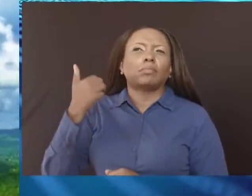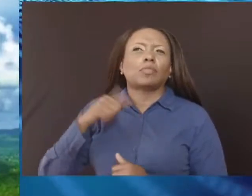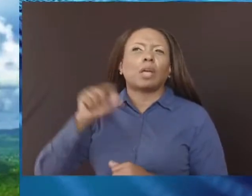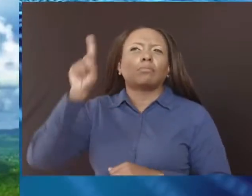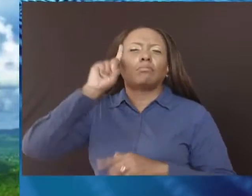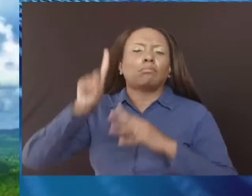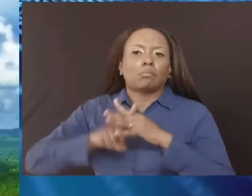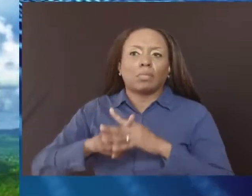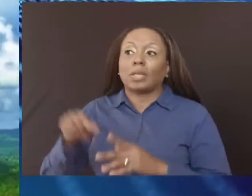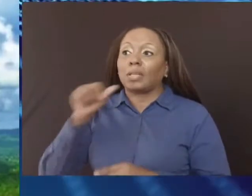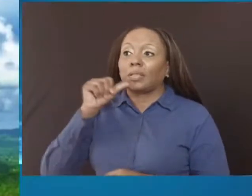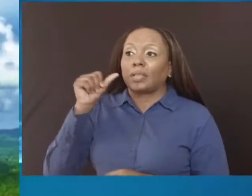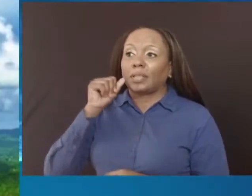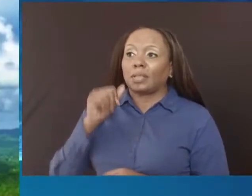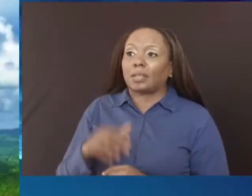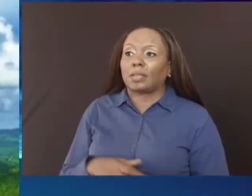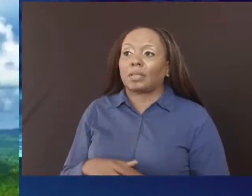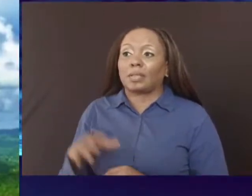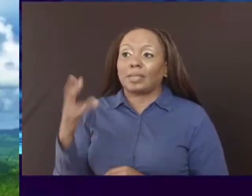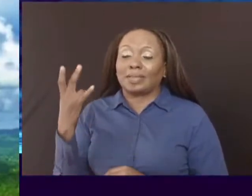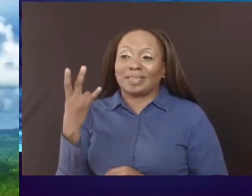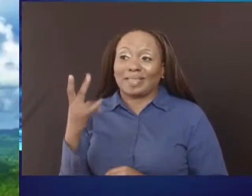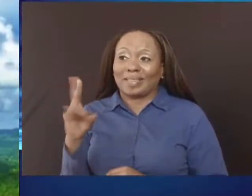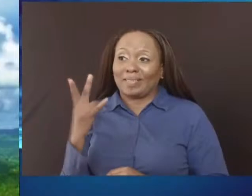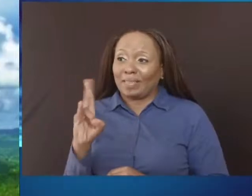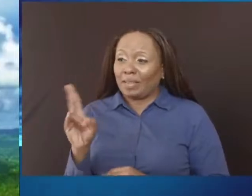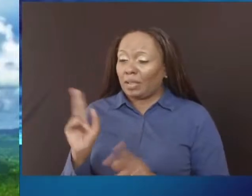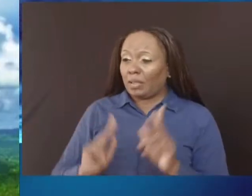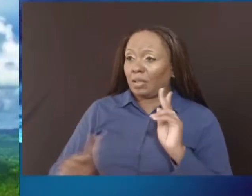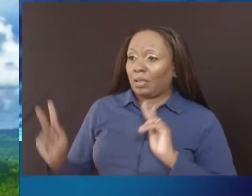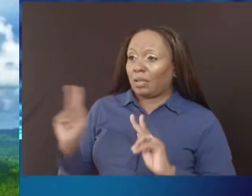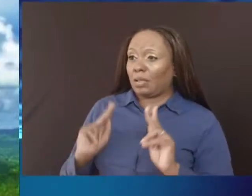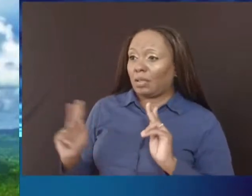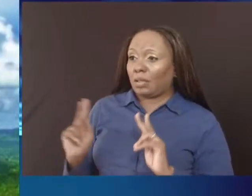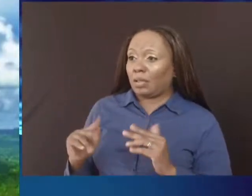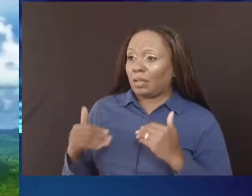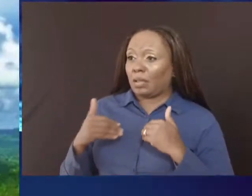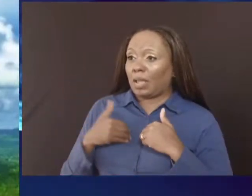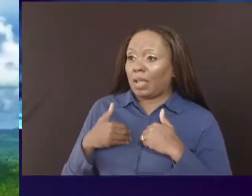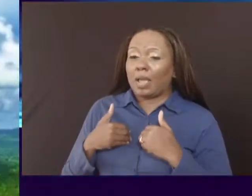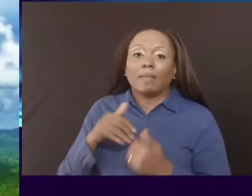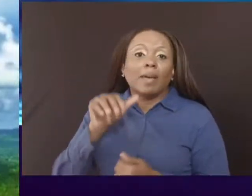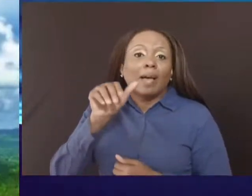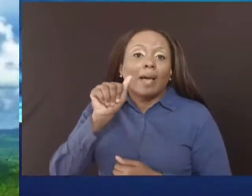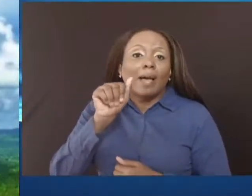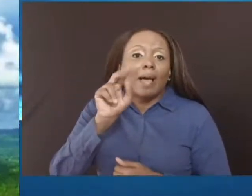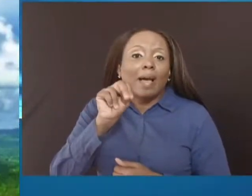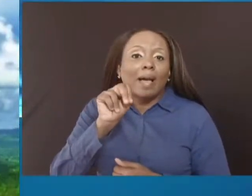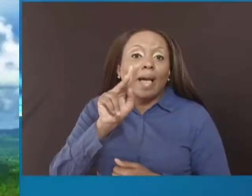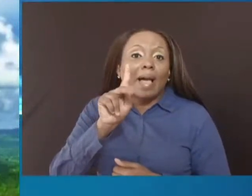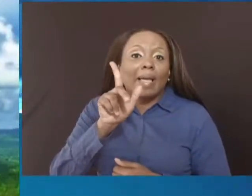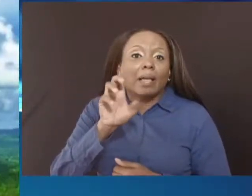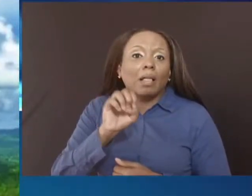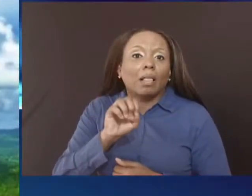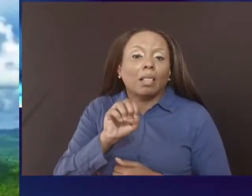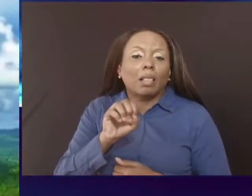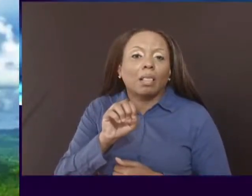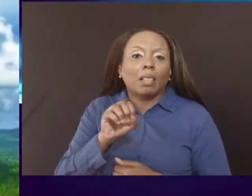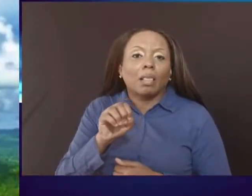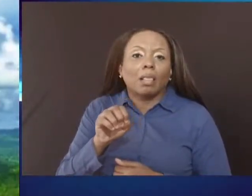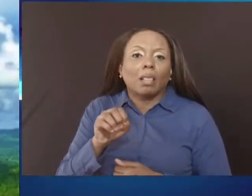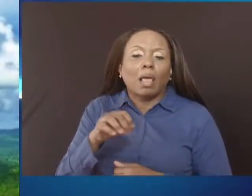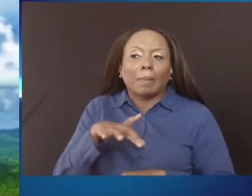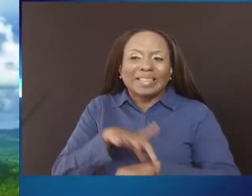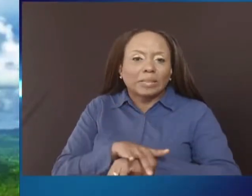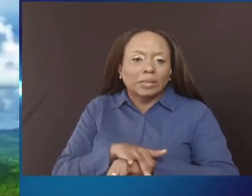head. As of yesterday, we had 17 persons who had actually been fitted with ankle bracelets. And these are persons who, believe it or not,